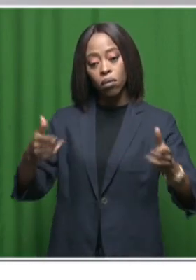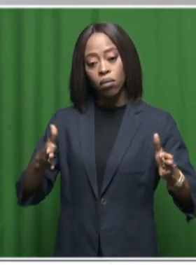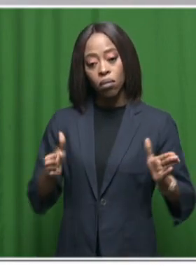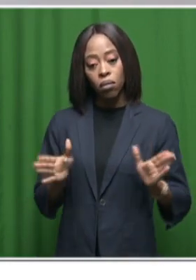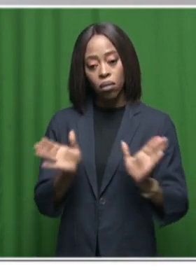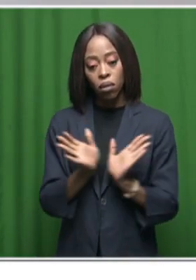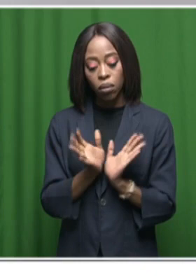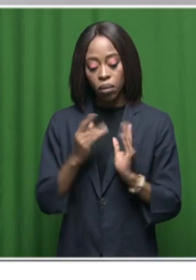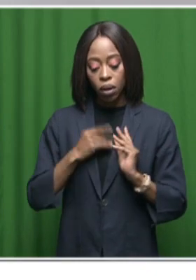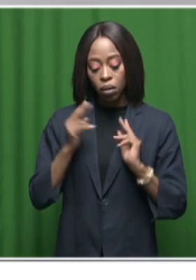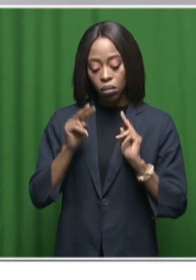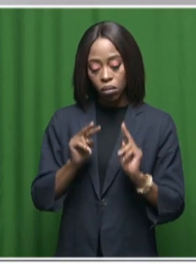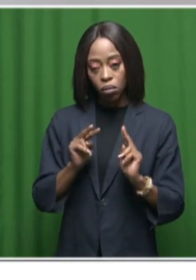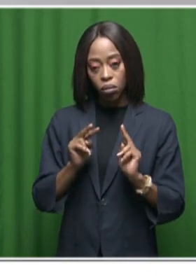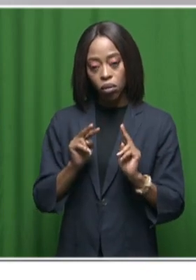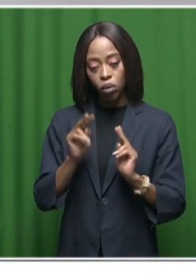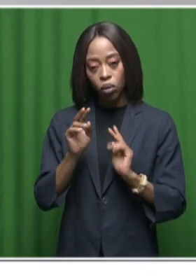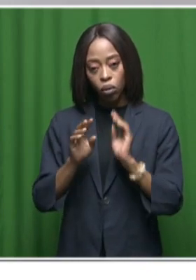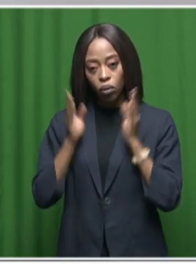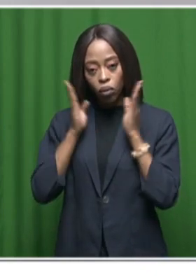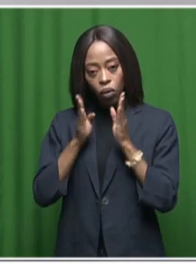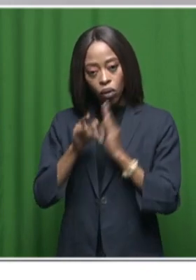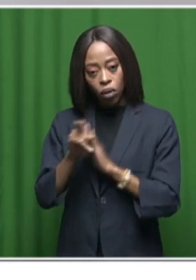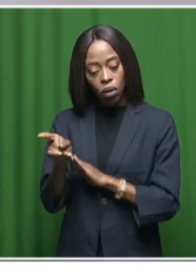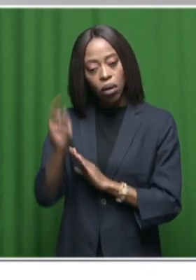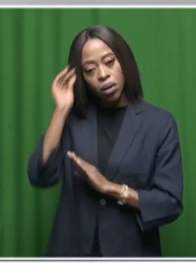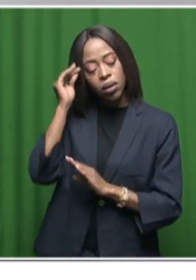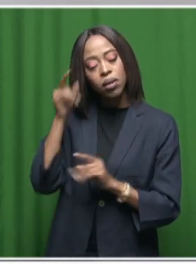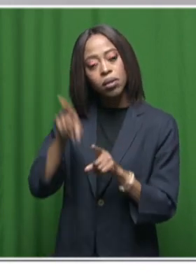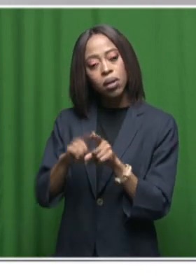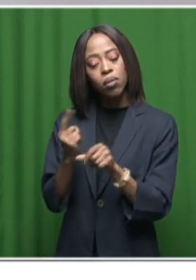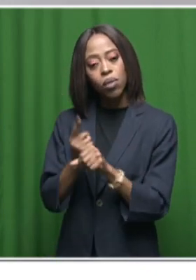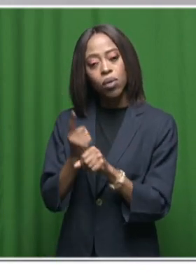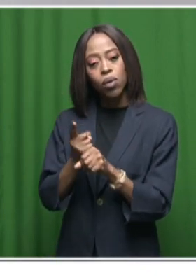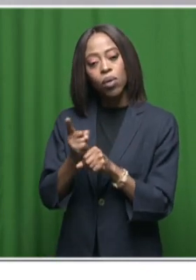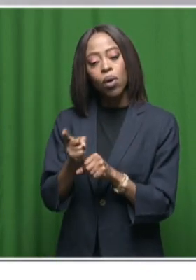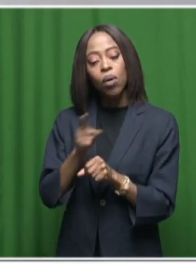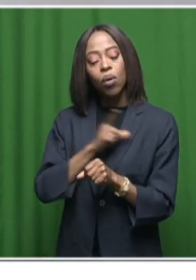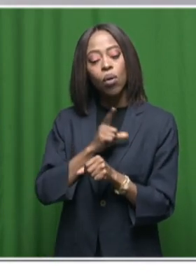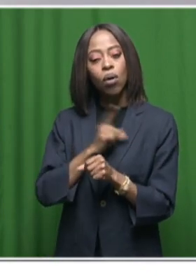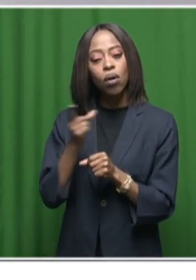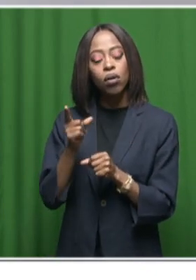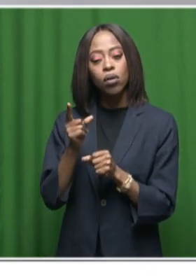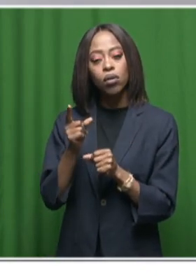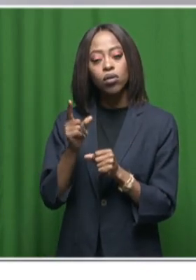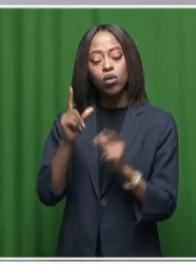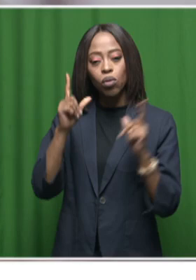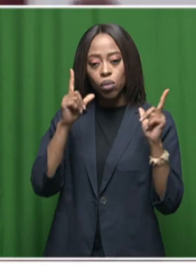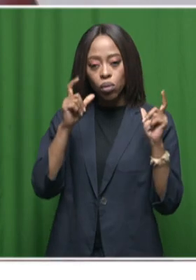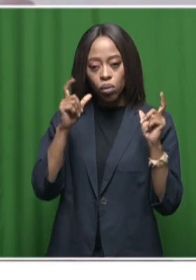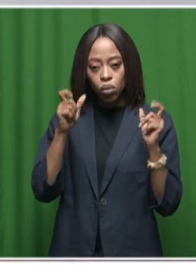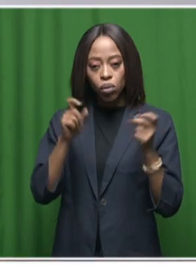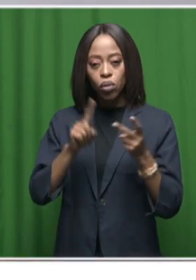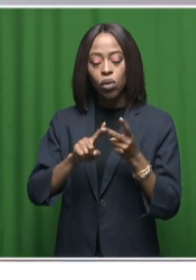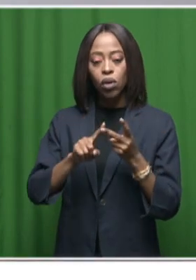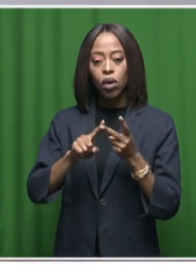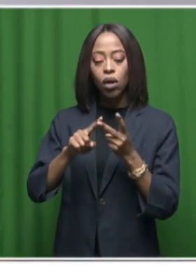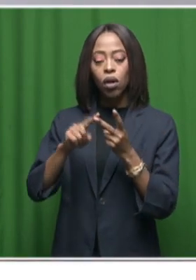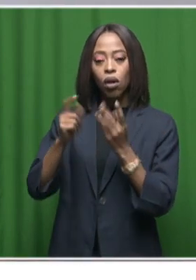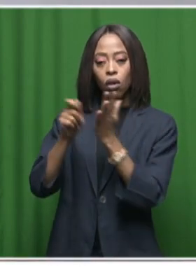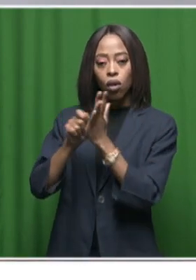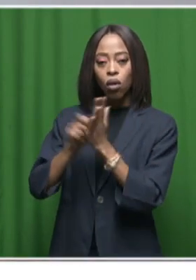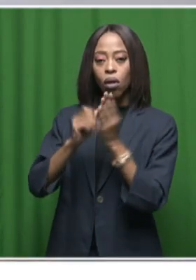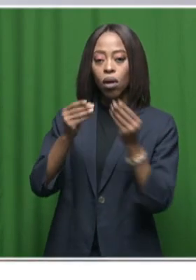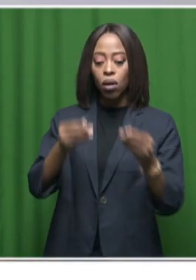looking down at it. Which has also got an interesting relationship to this kind of topography and topographical map. And as soon as it goes up onto